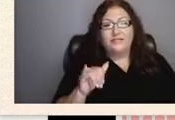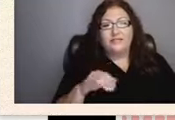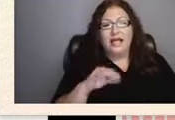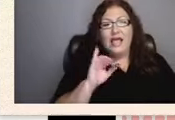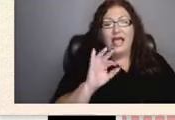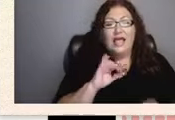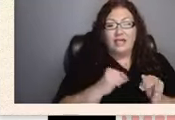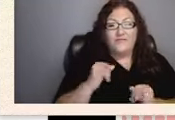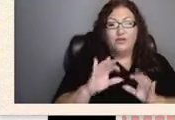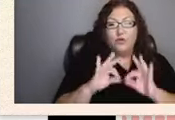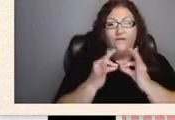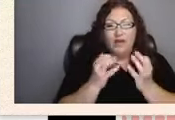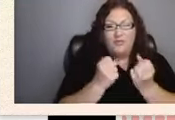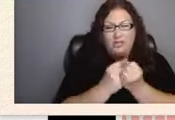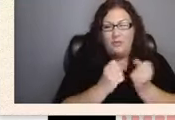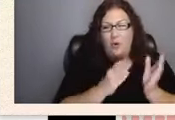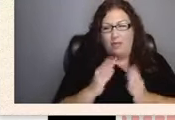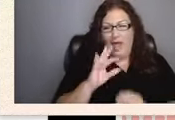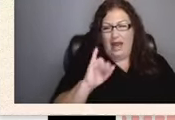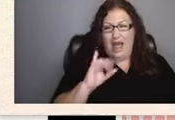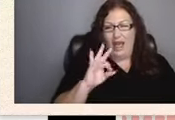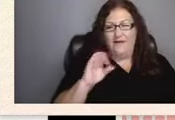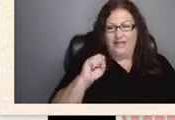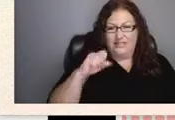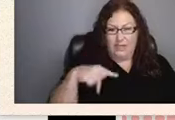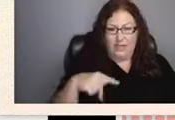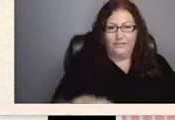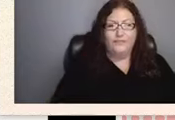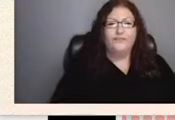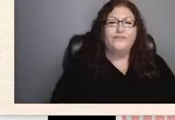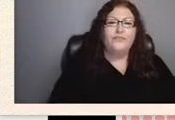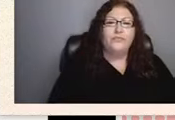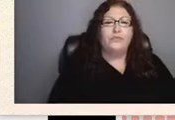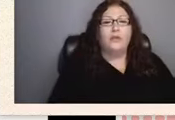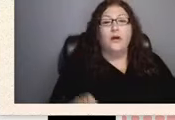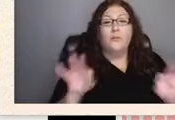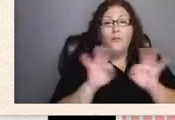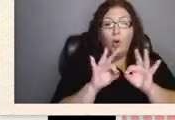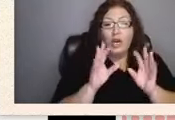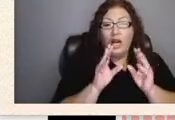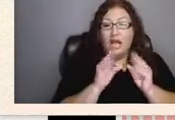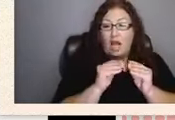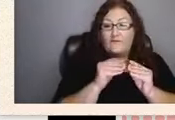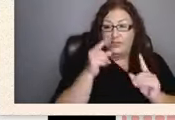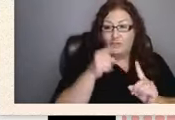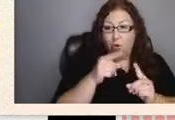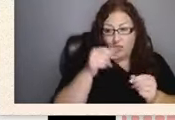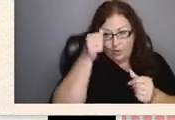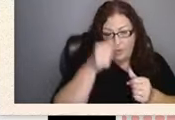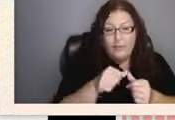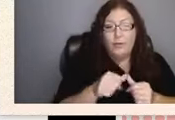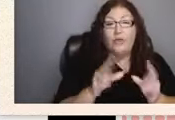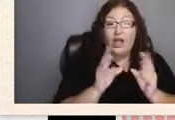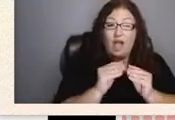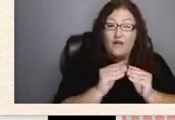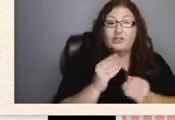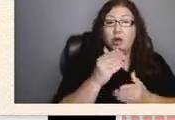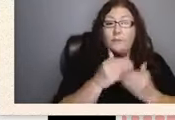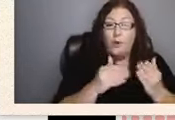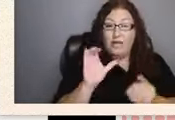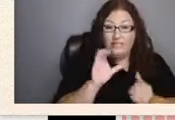Plan. Key transition conference points to remember. So the conference is a Part C requirement and